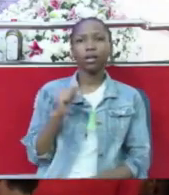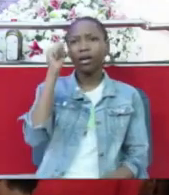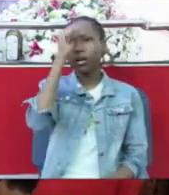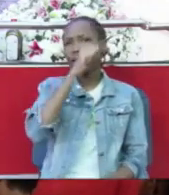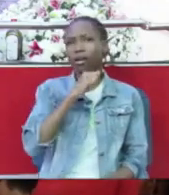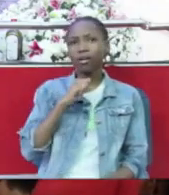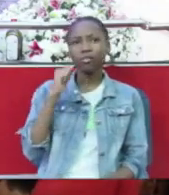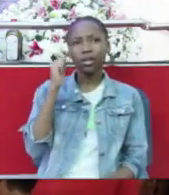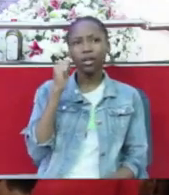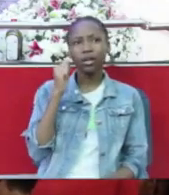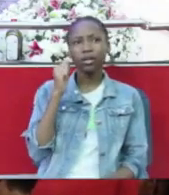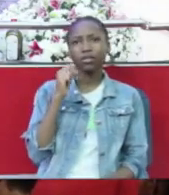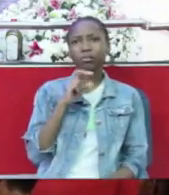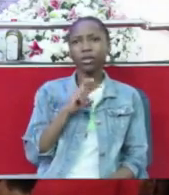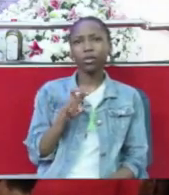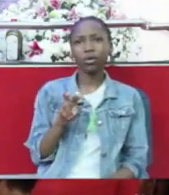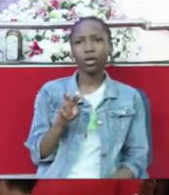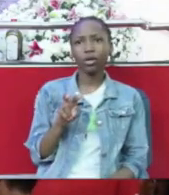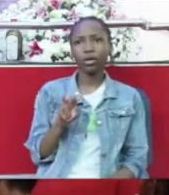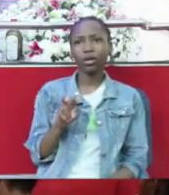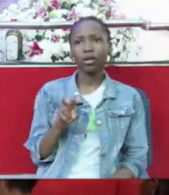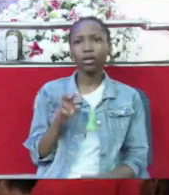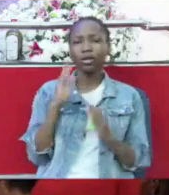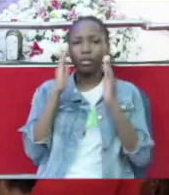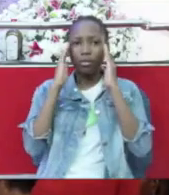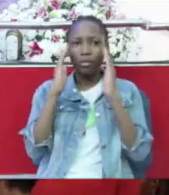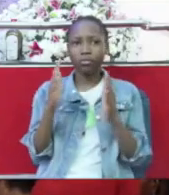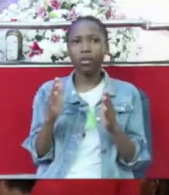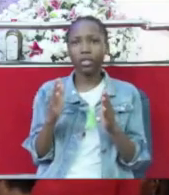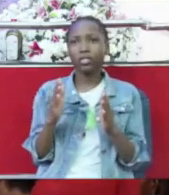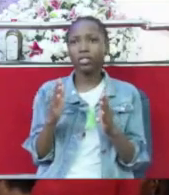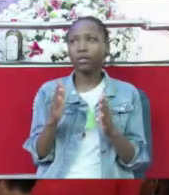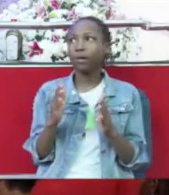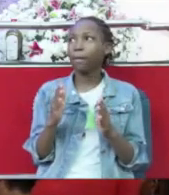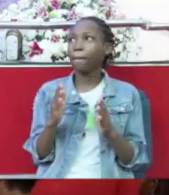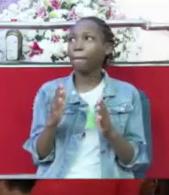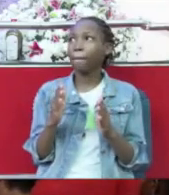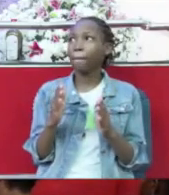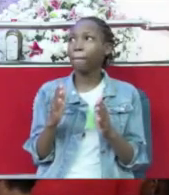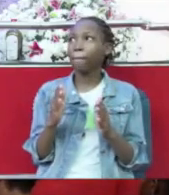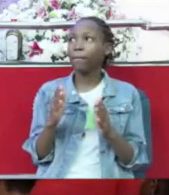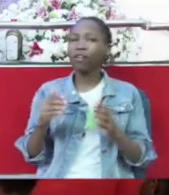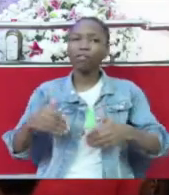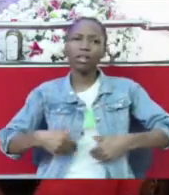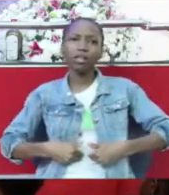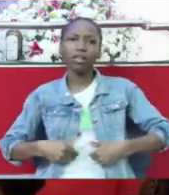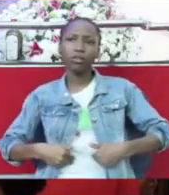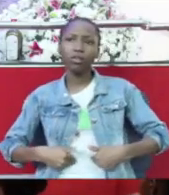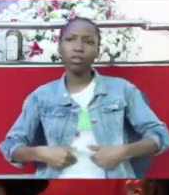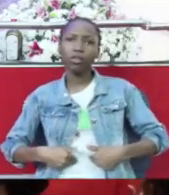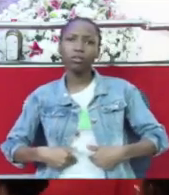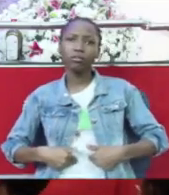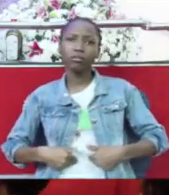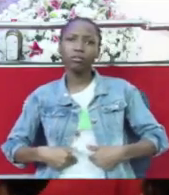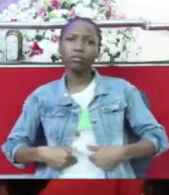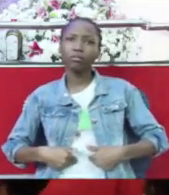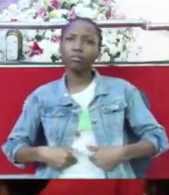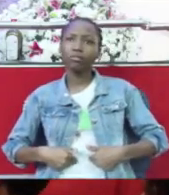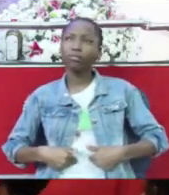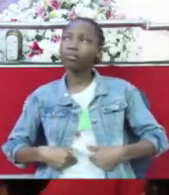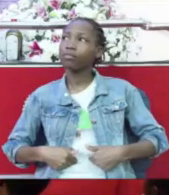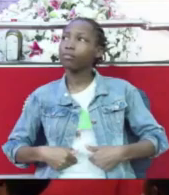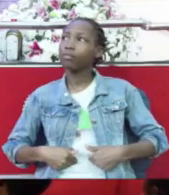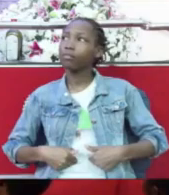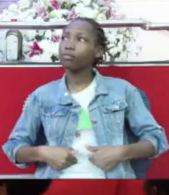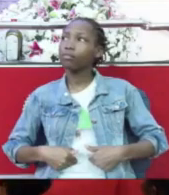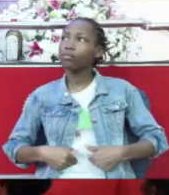focus, Afrika ikuwa ni mtazamo. With Africa having the youth, na iko na vijana. Let me tell you something else. Wacha nikuambie kitu kingine.